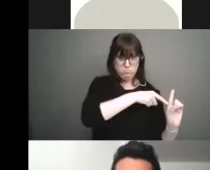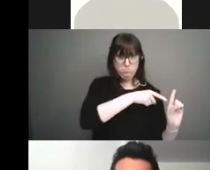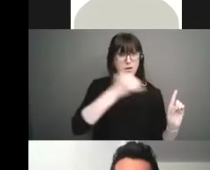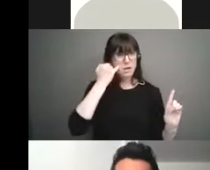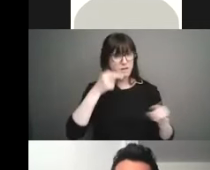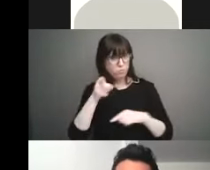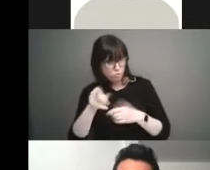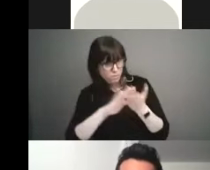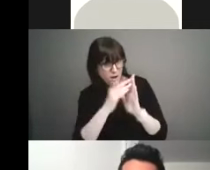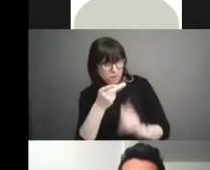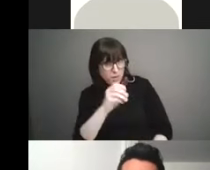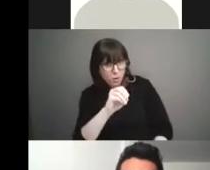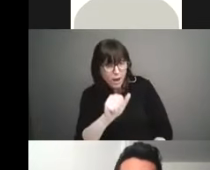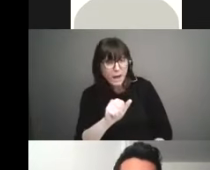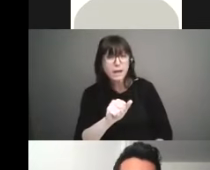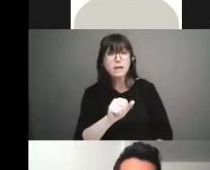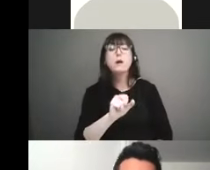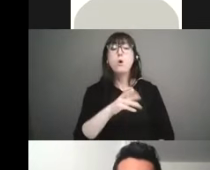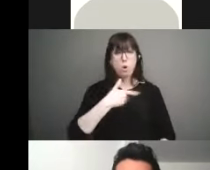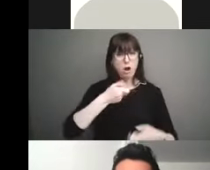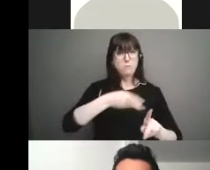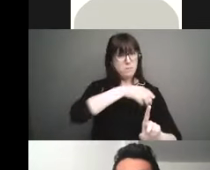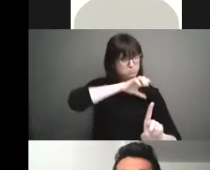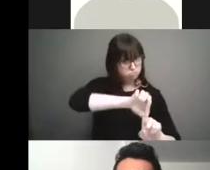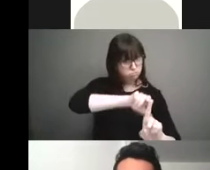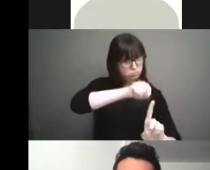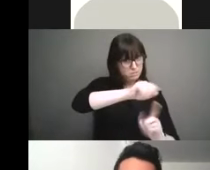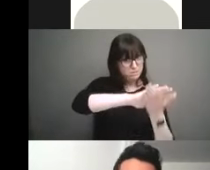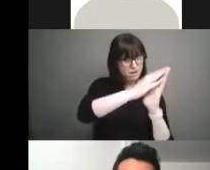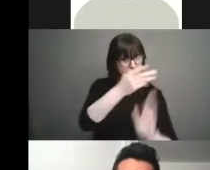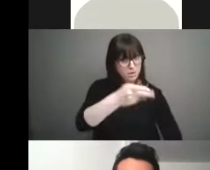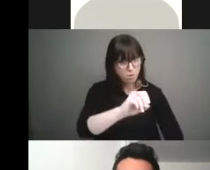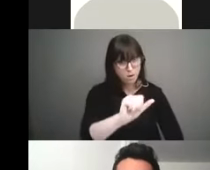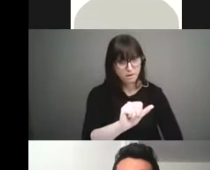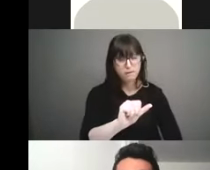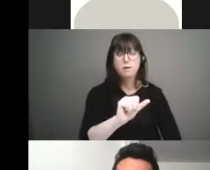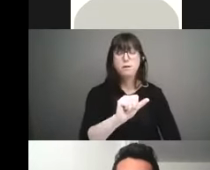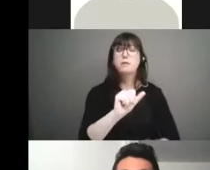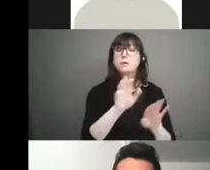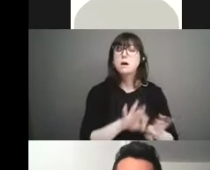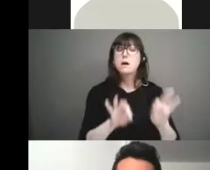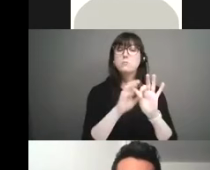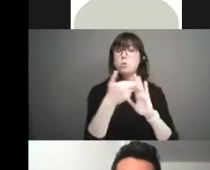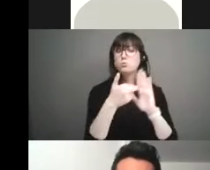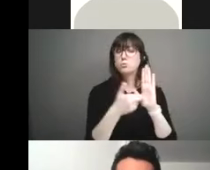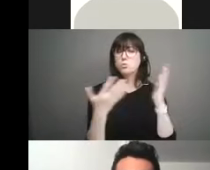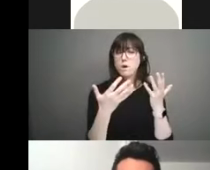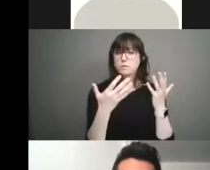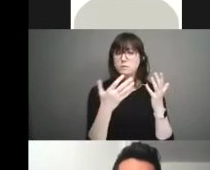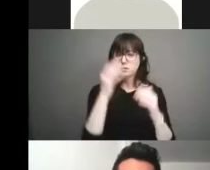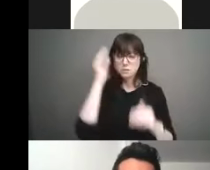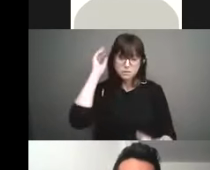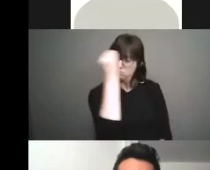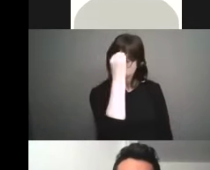attorney or whether you've granted that power to someone else, the one rule that should be front of mind at